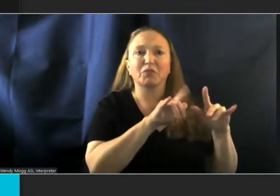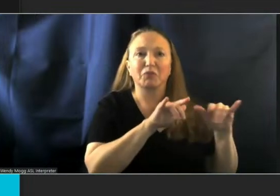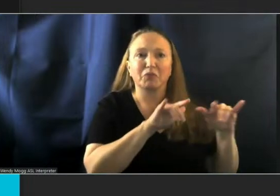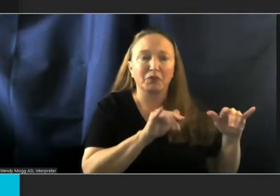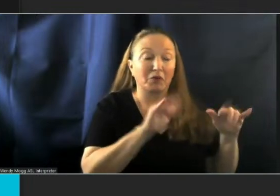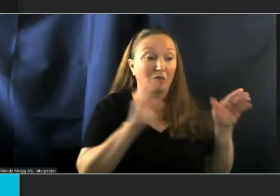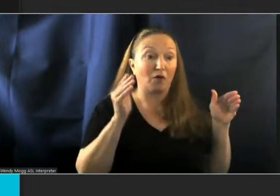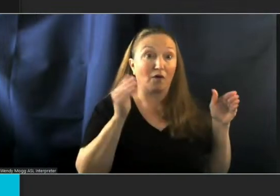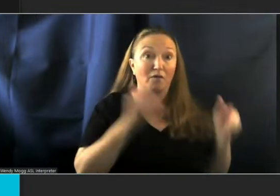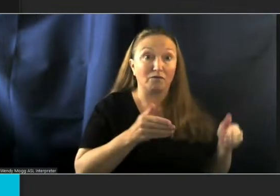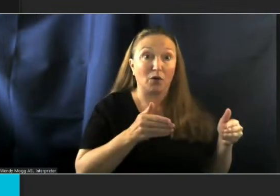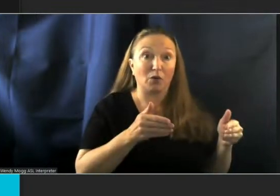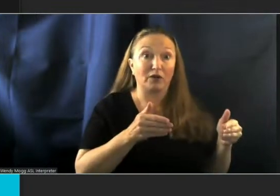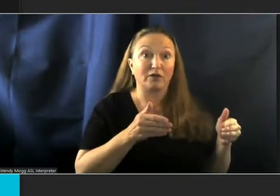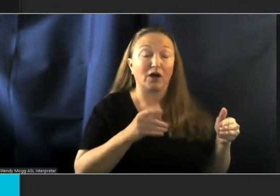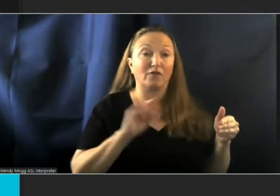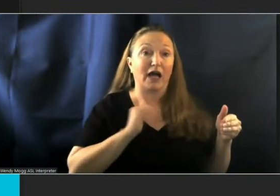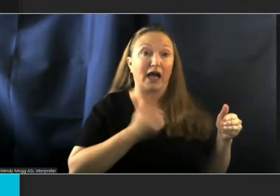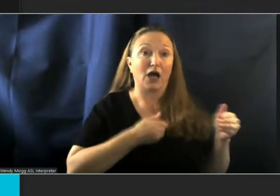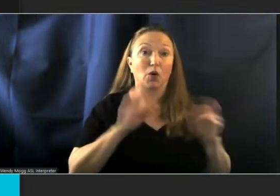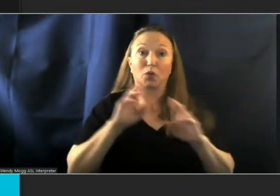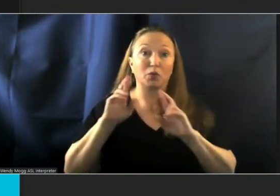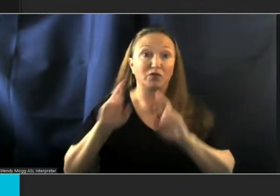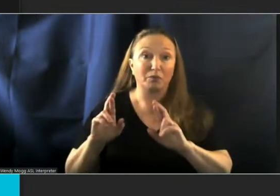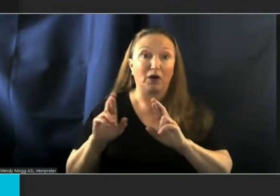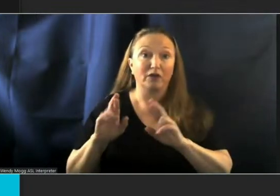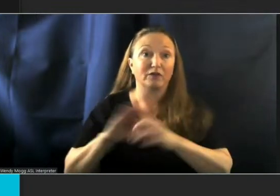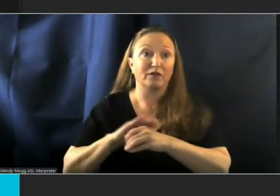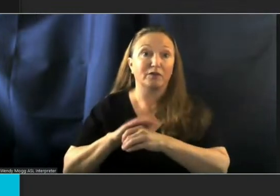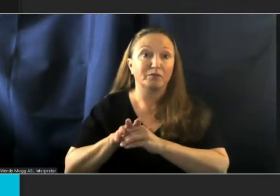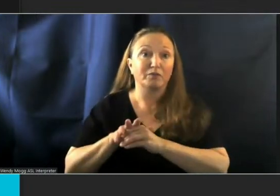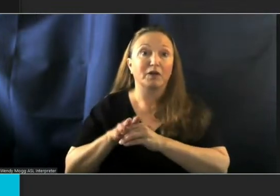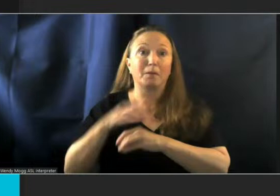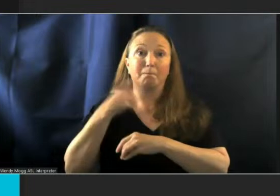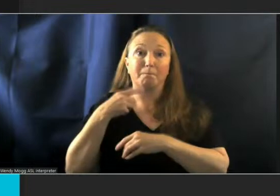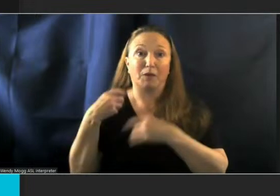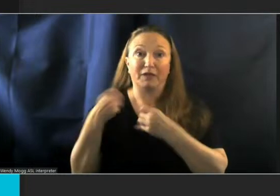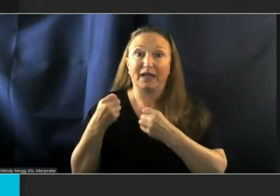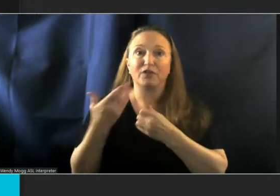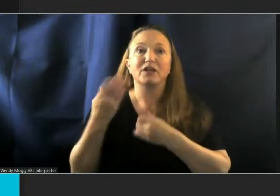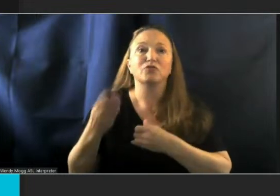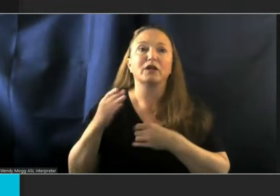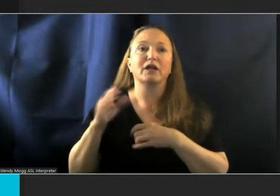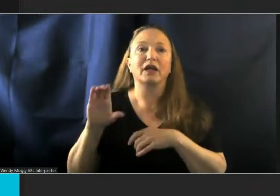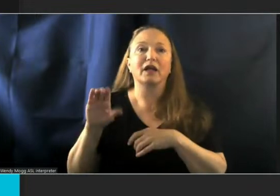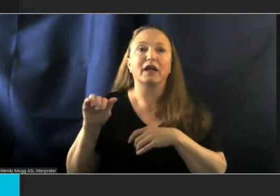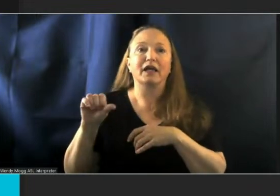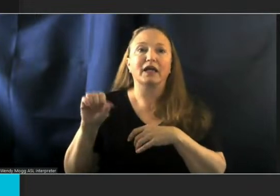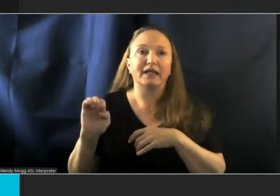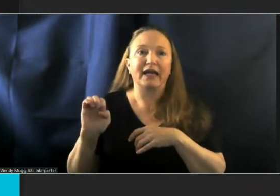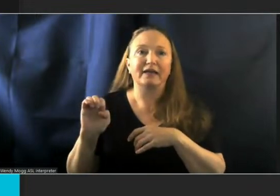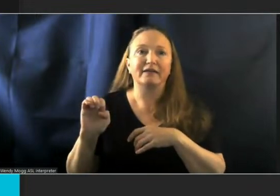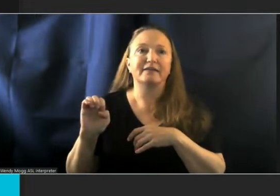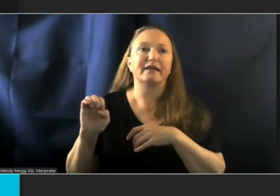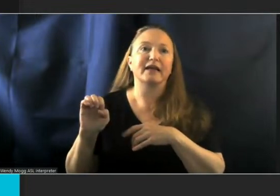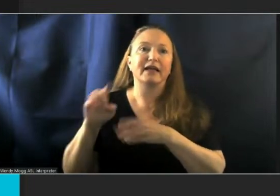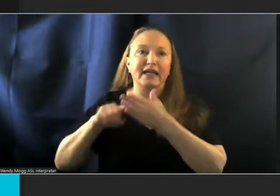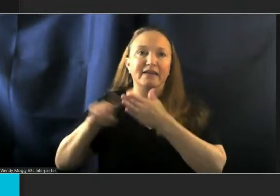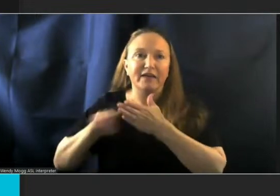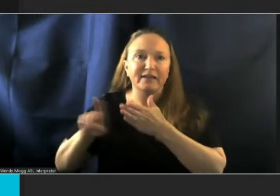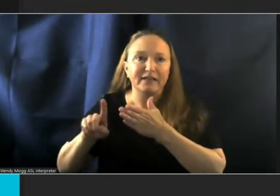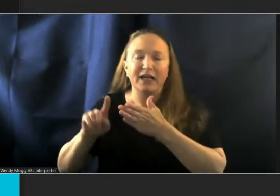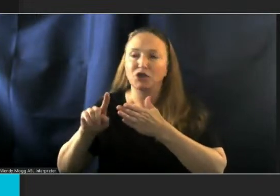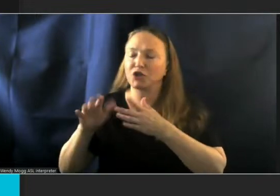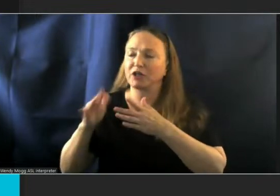health COVID response is on case investigation contact tracing, which we call CICT.